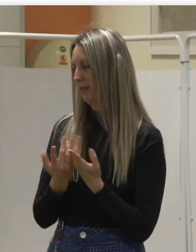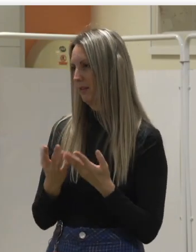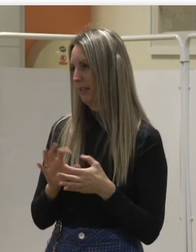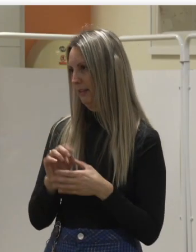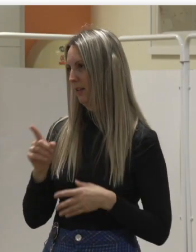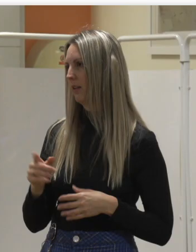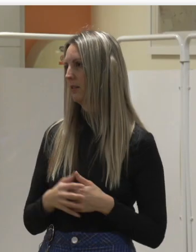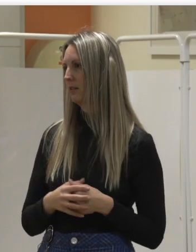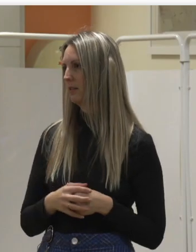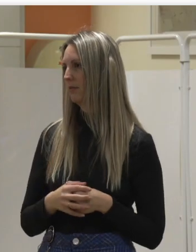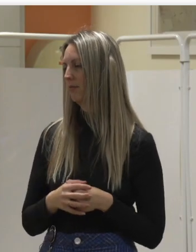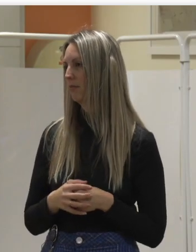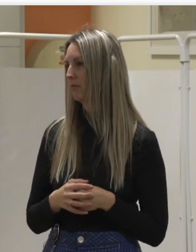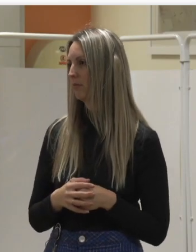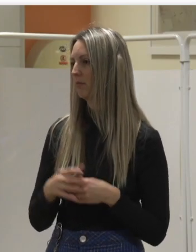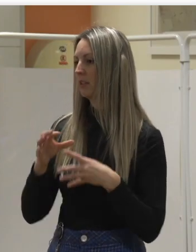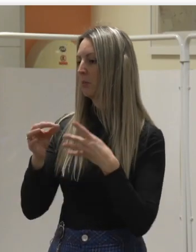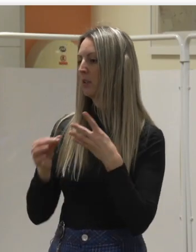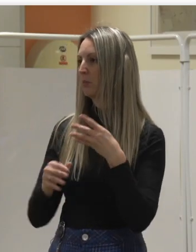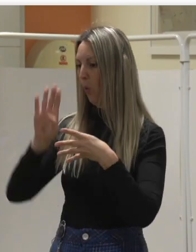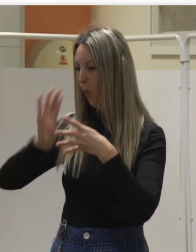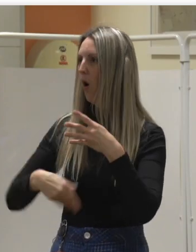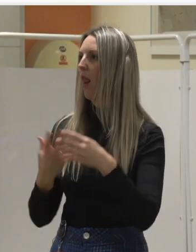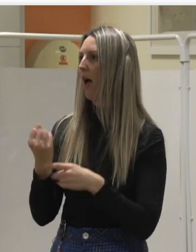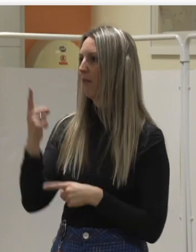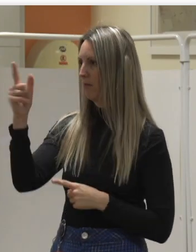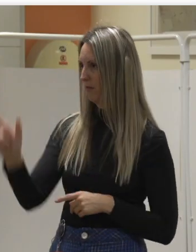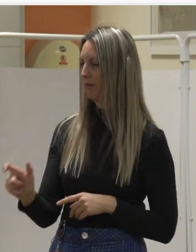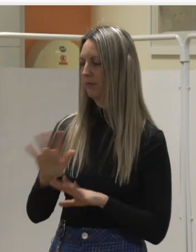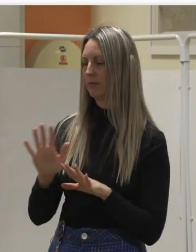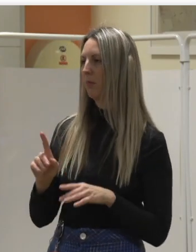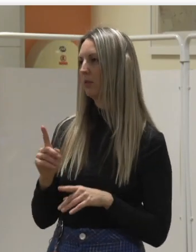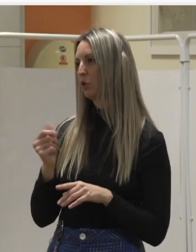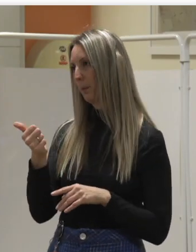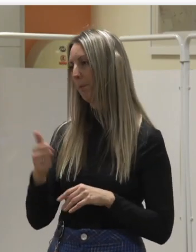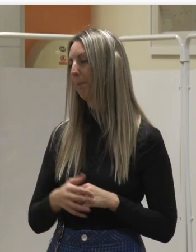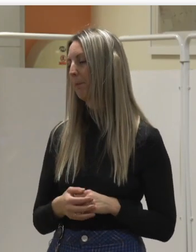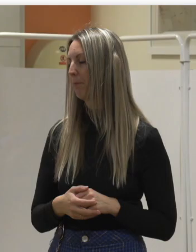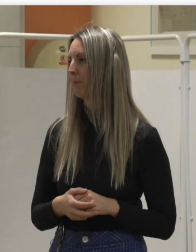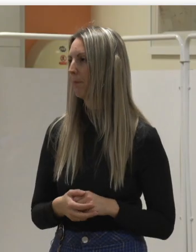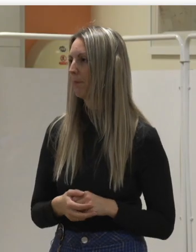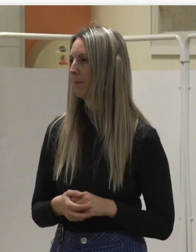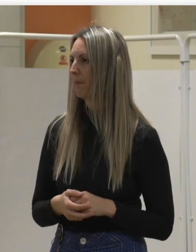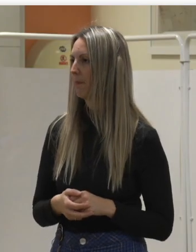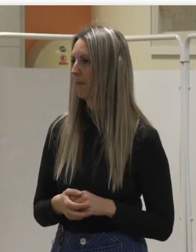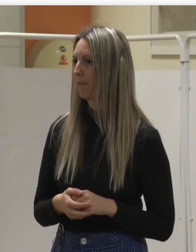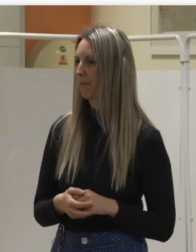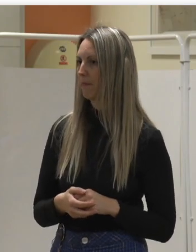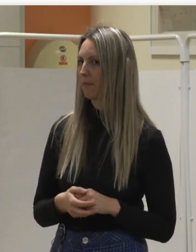the symptoms in every person, but yes, we explore those possibilities. Thank you. Thank you.